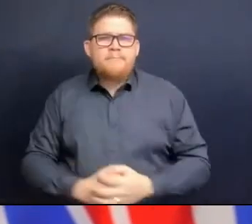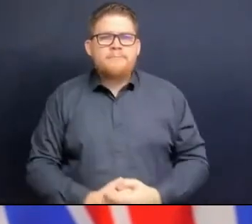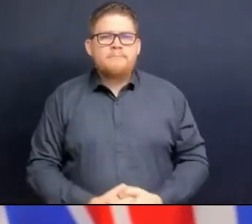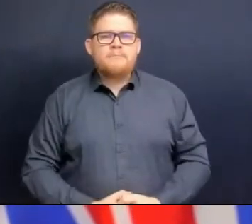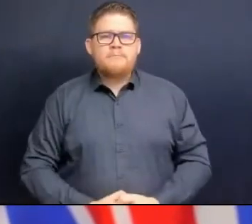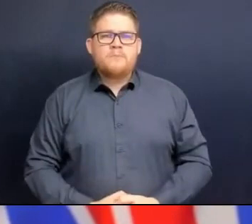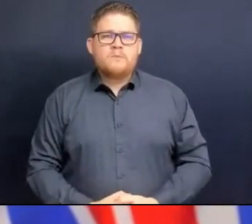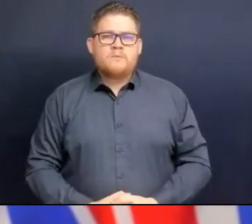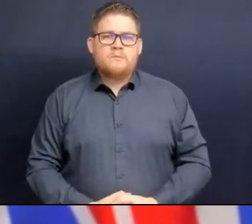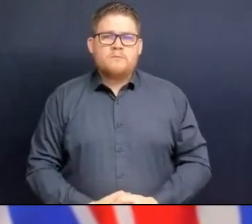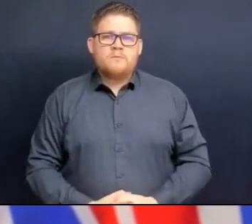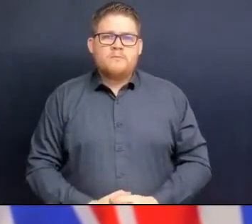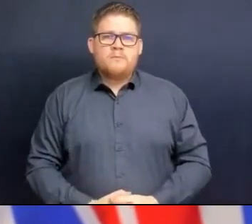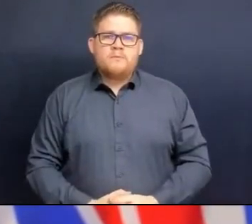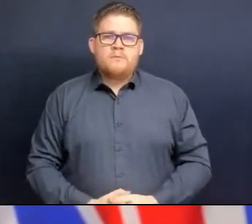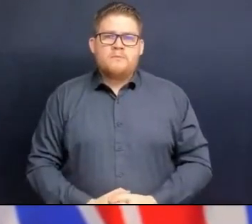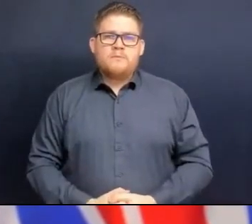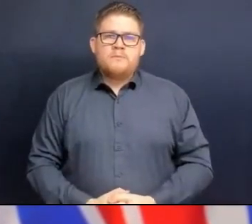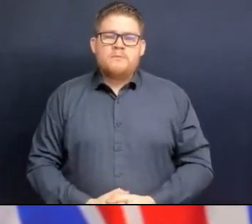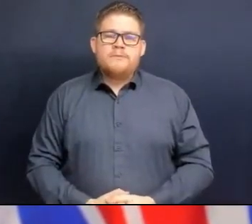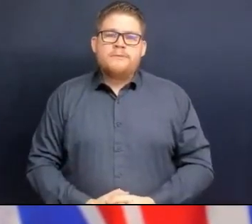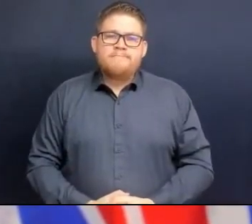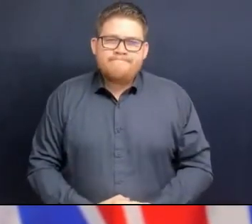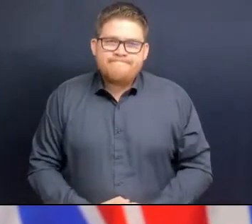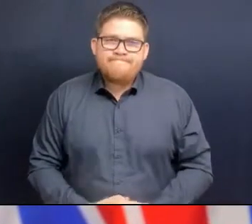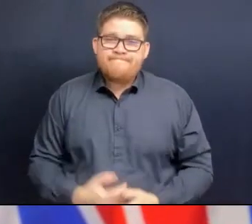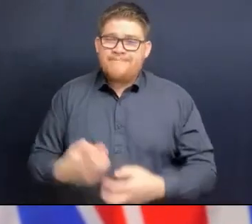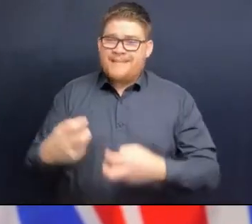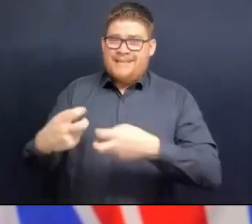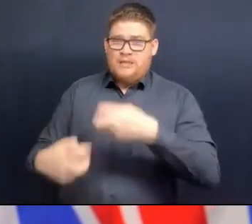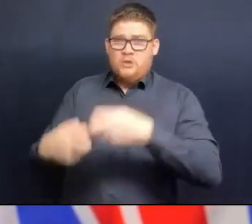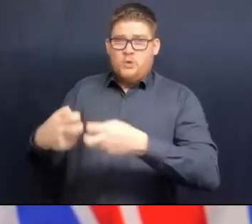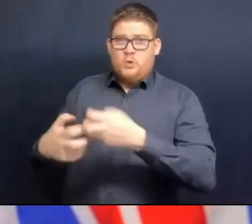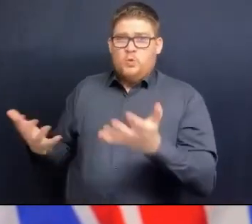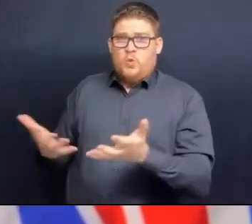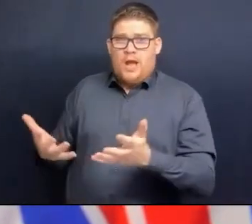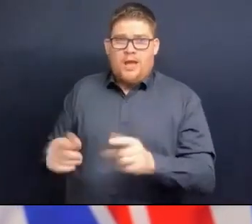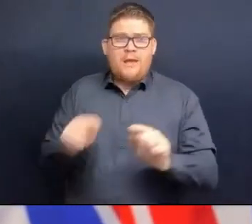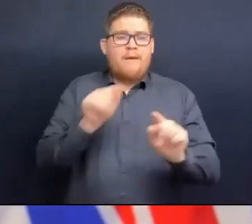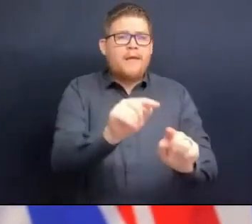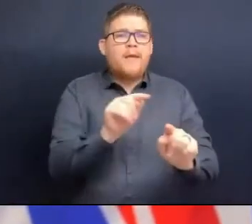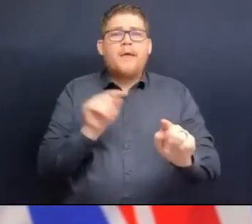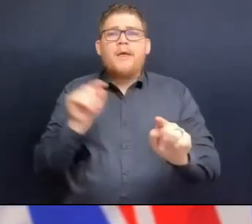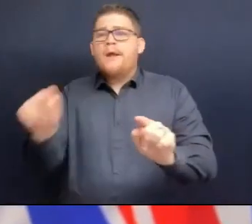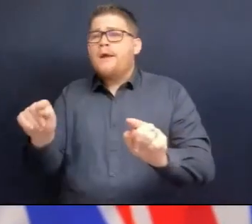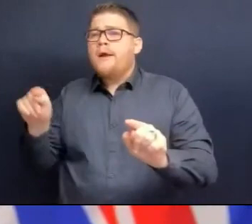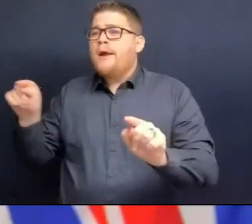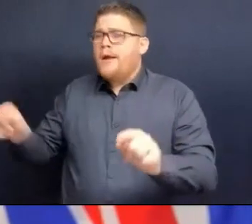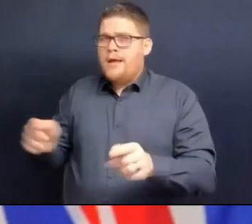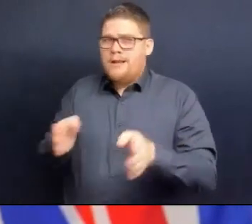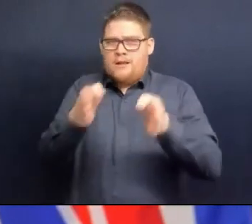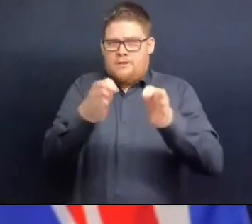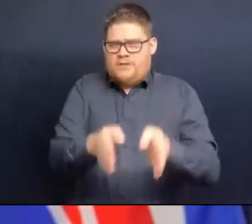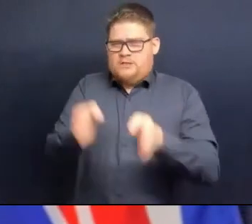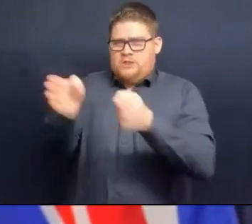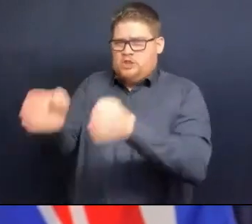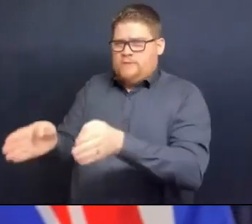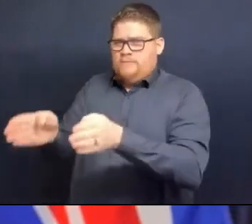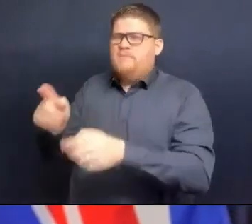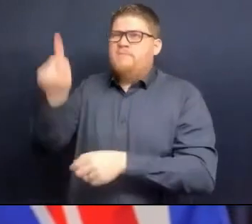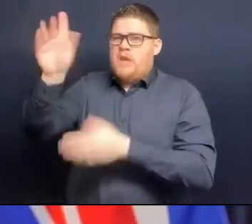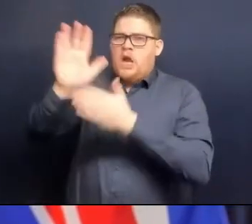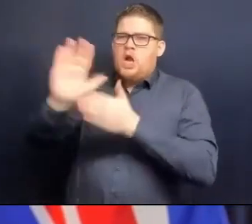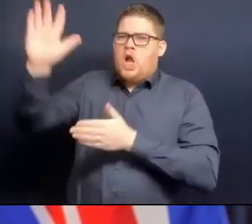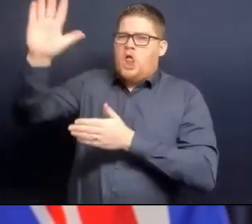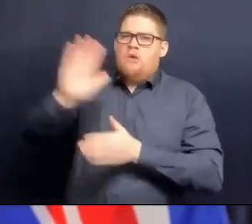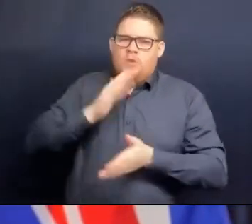issues are things that issues around the advice being provided by registrants are issues that the colleges deal